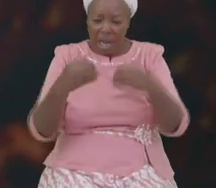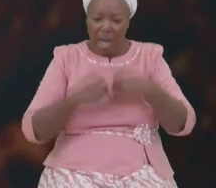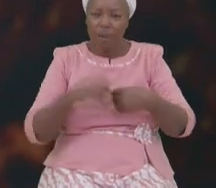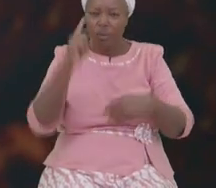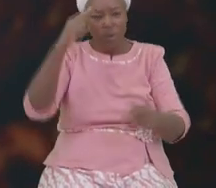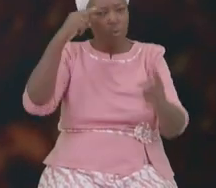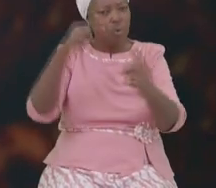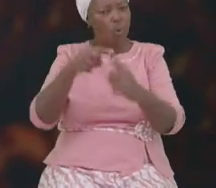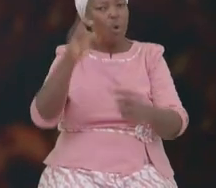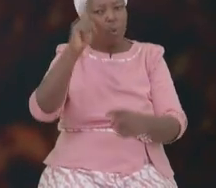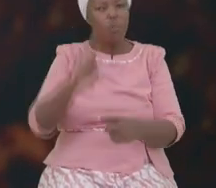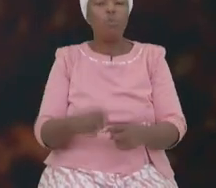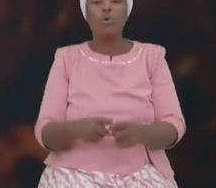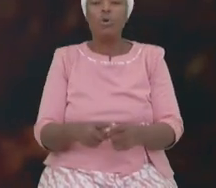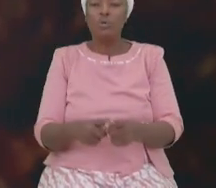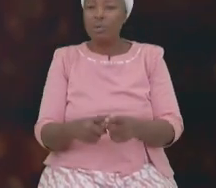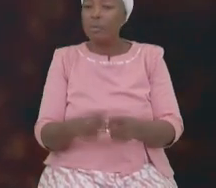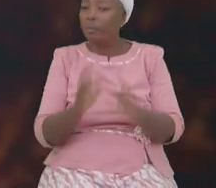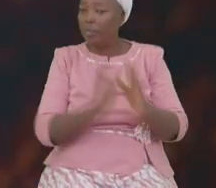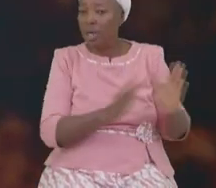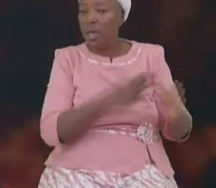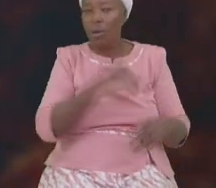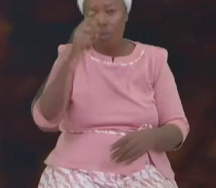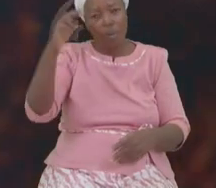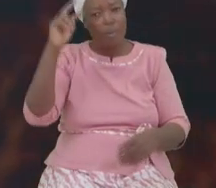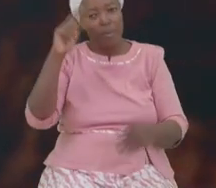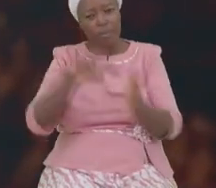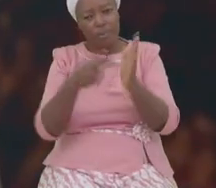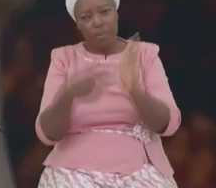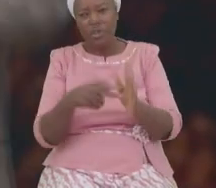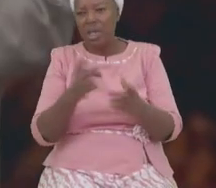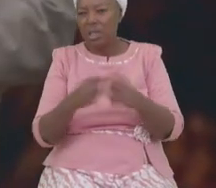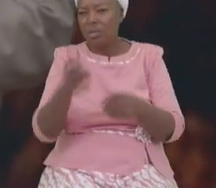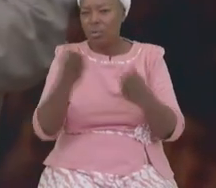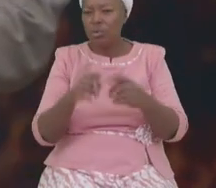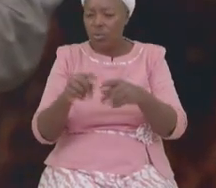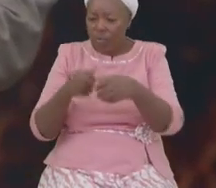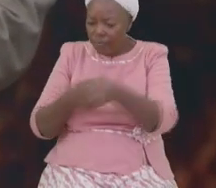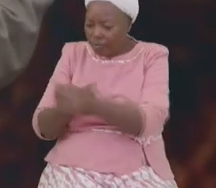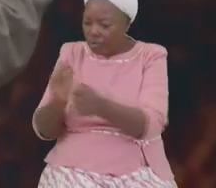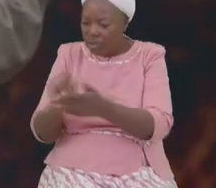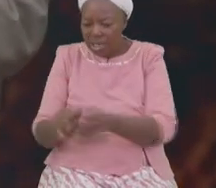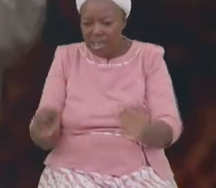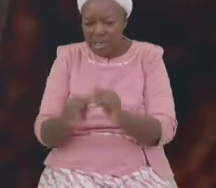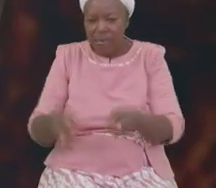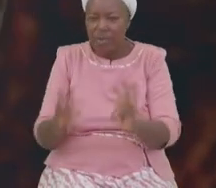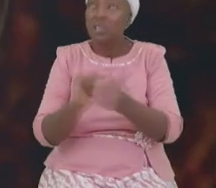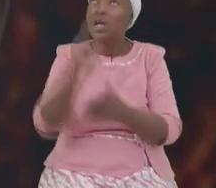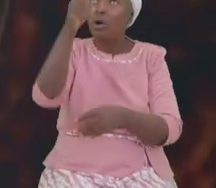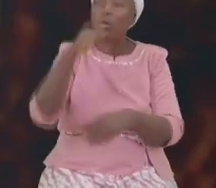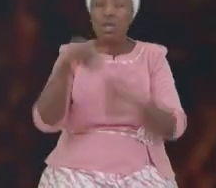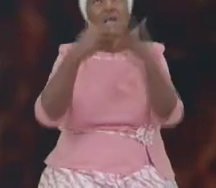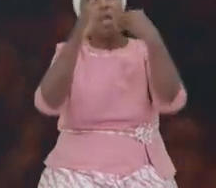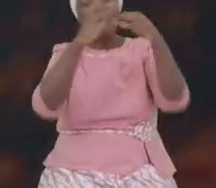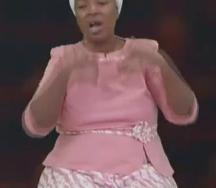one ideal, one purpose, and you want to go that same direction that God in heaven has mapped out